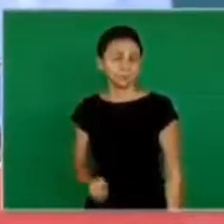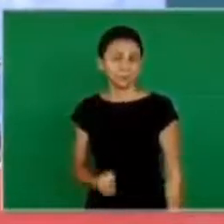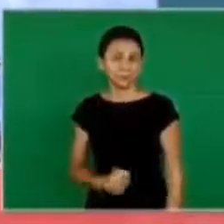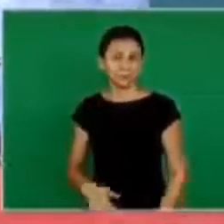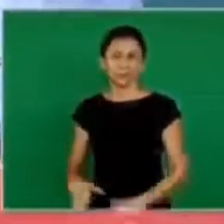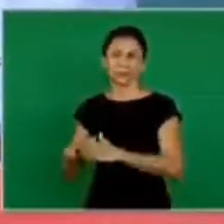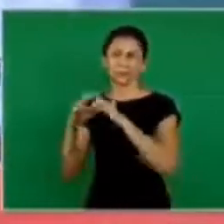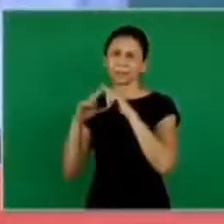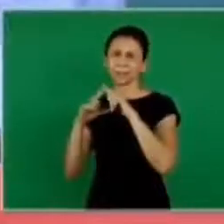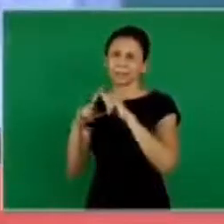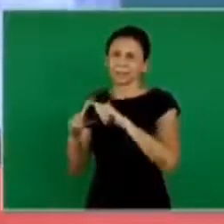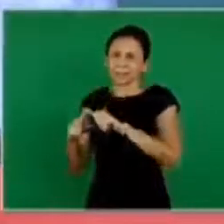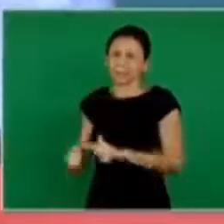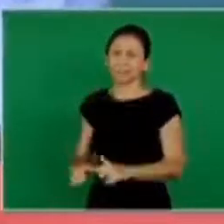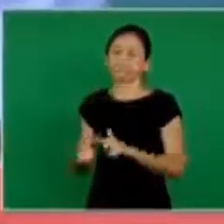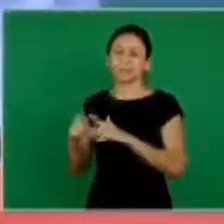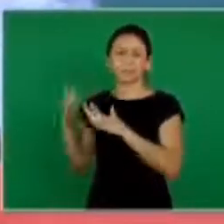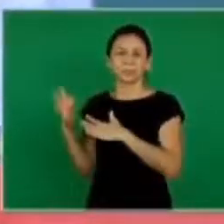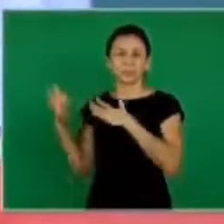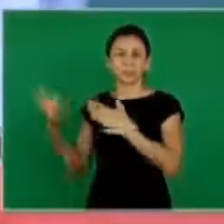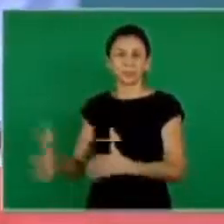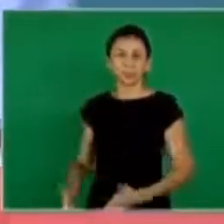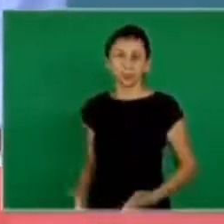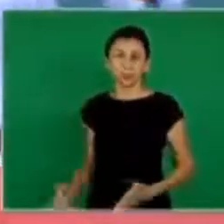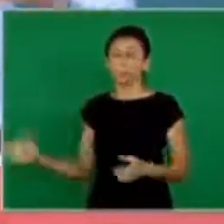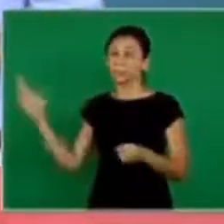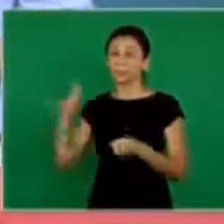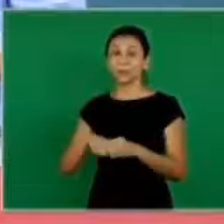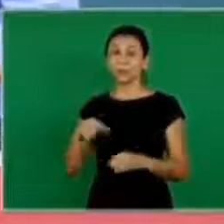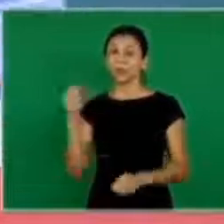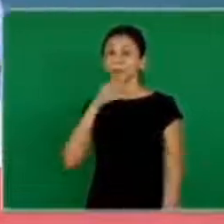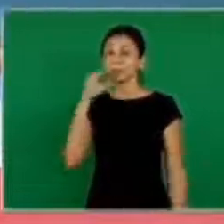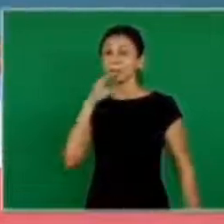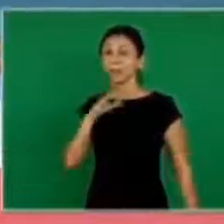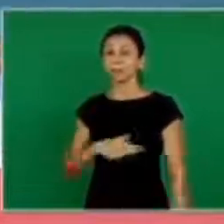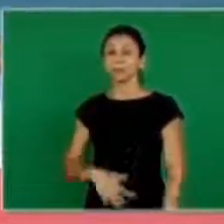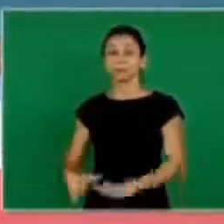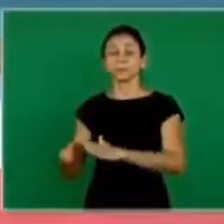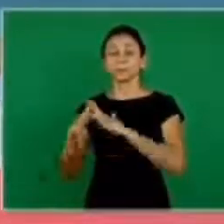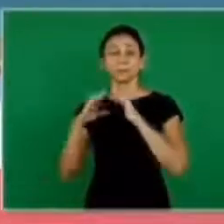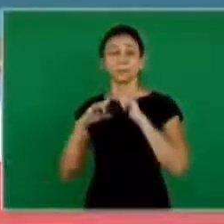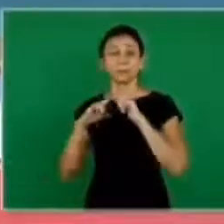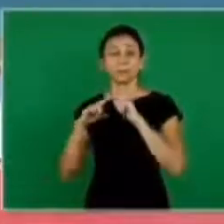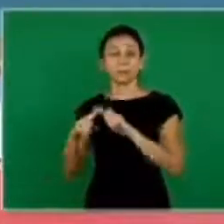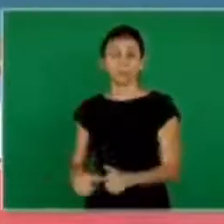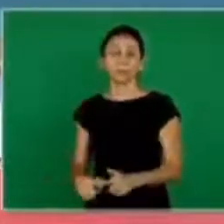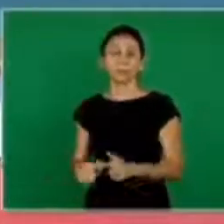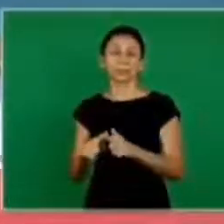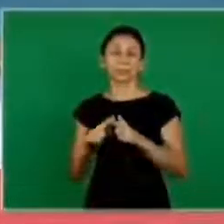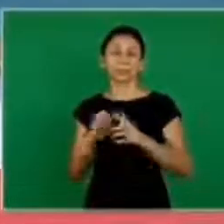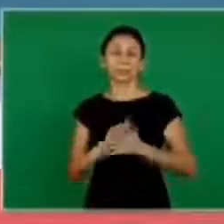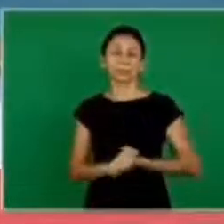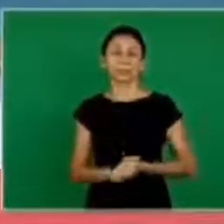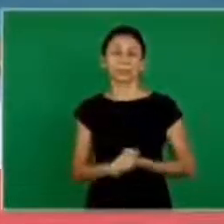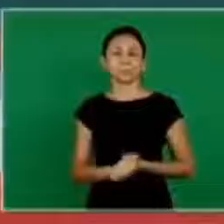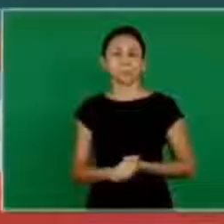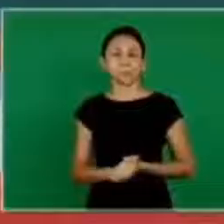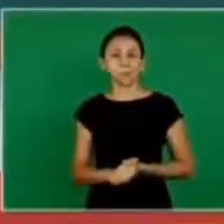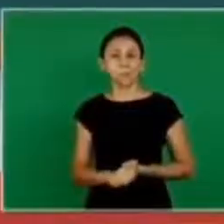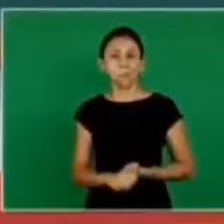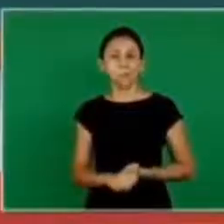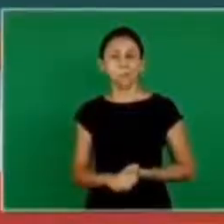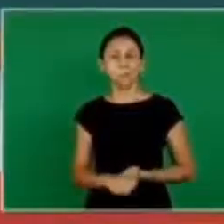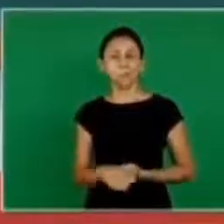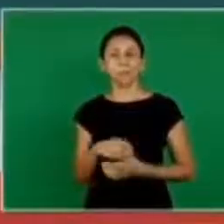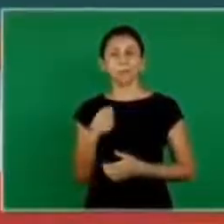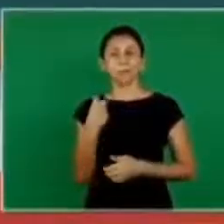affliction. Israel pleads for the coming back of the church. So the dance of Manaim is